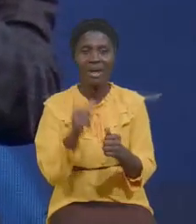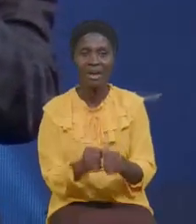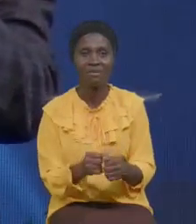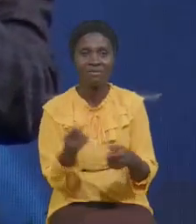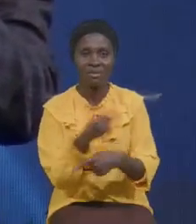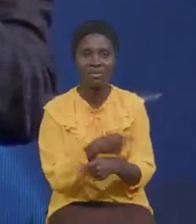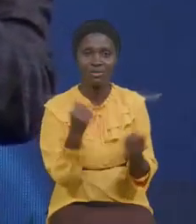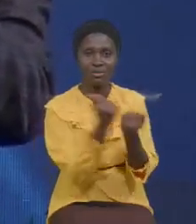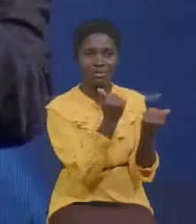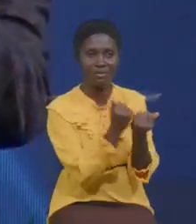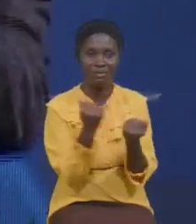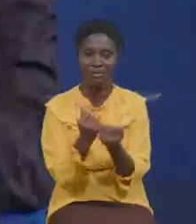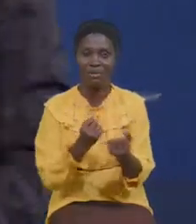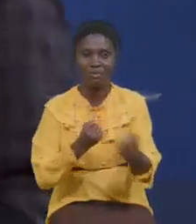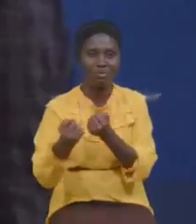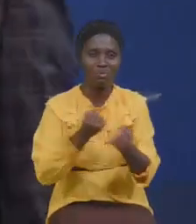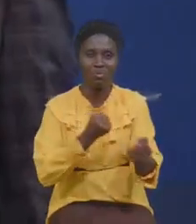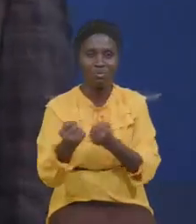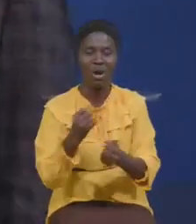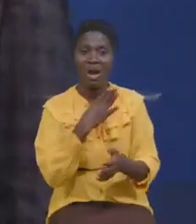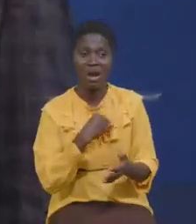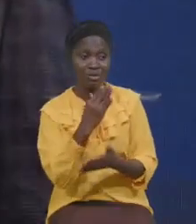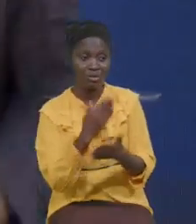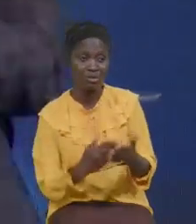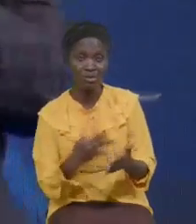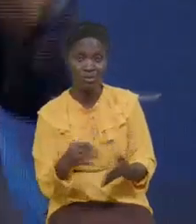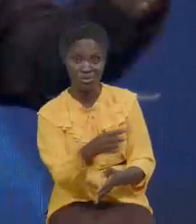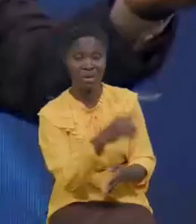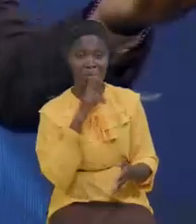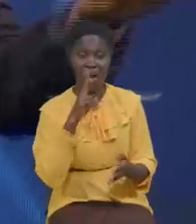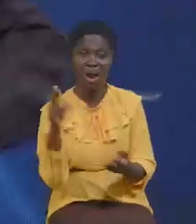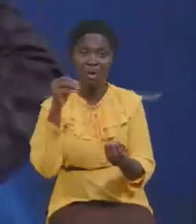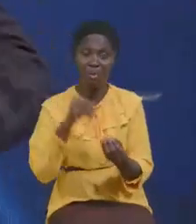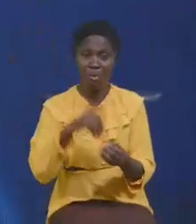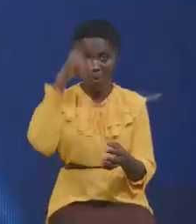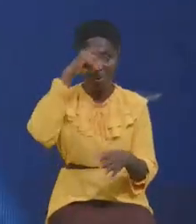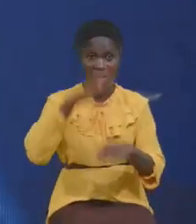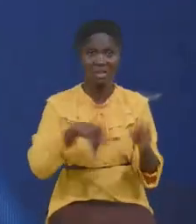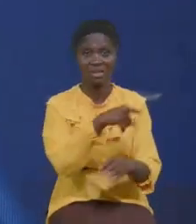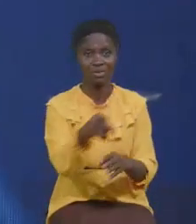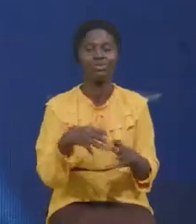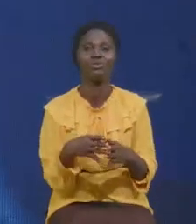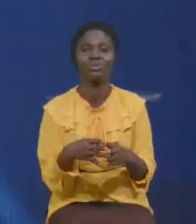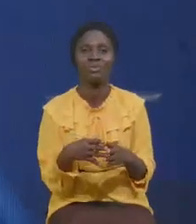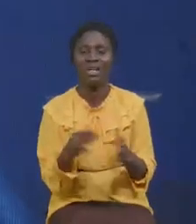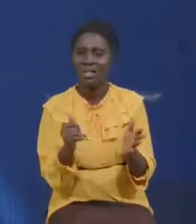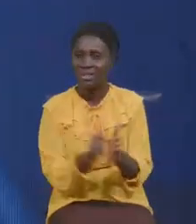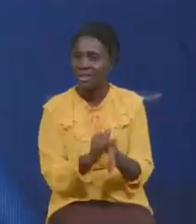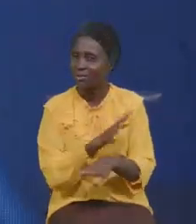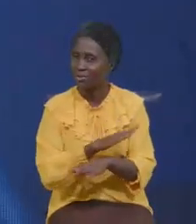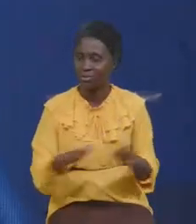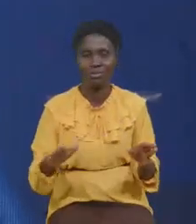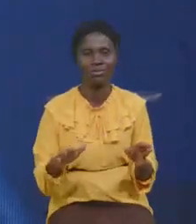them are more clever than you are. That thing doesn't pay. If what I have